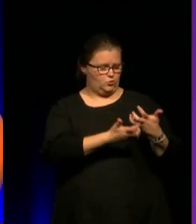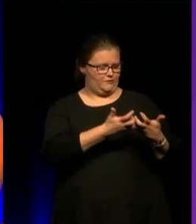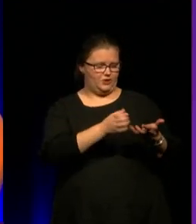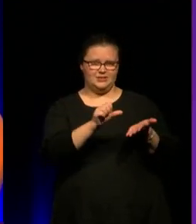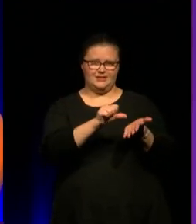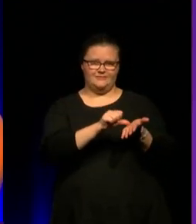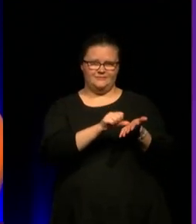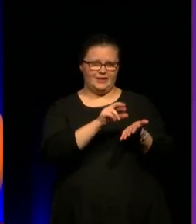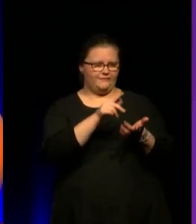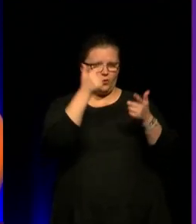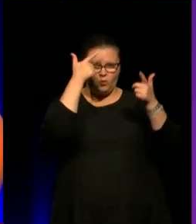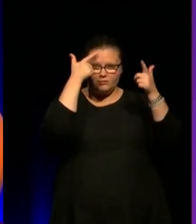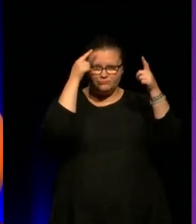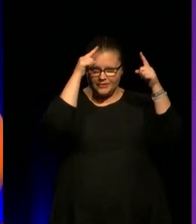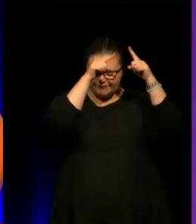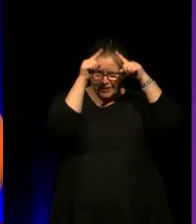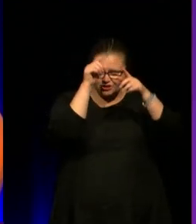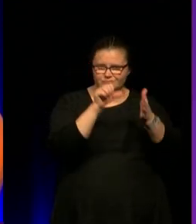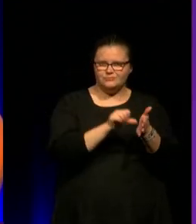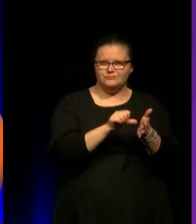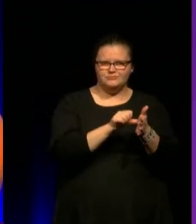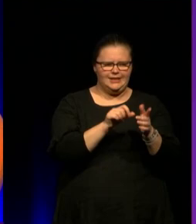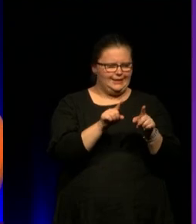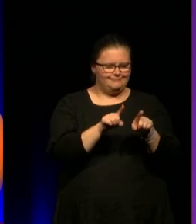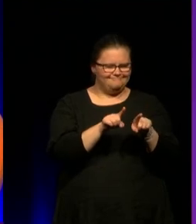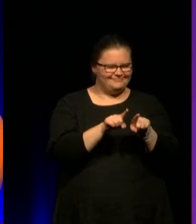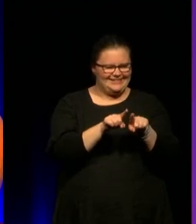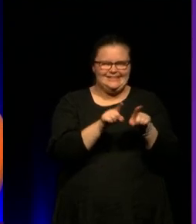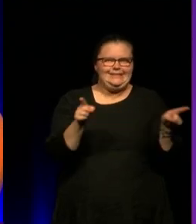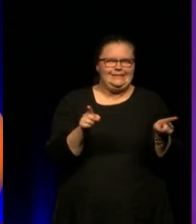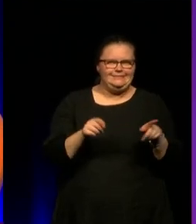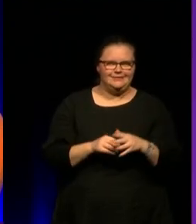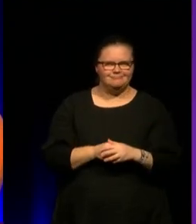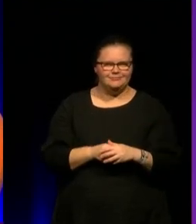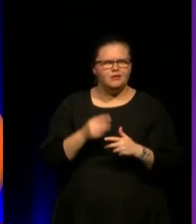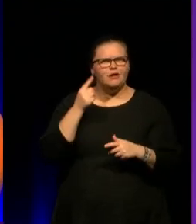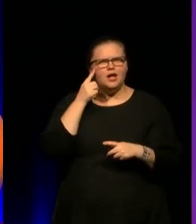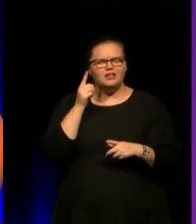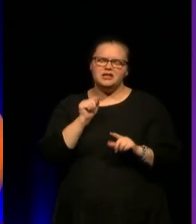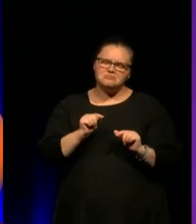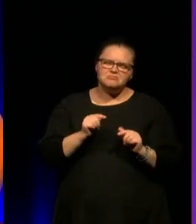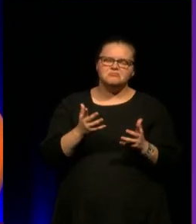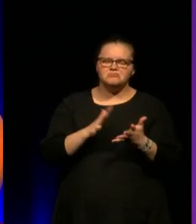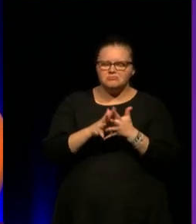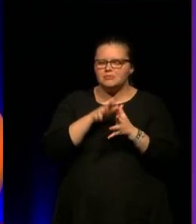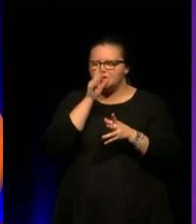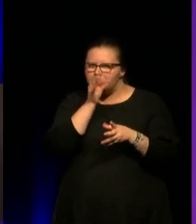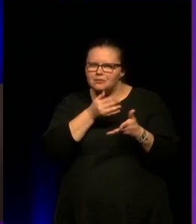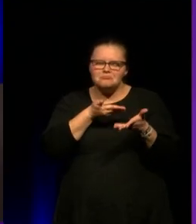to innovation funding in companies, they're very different things. So I think that's a place for, you know, ongoing